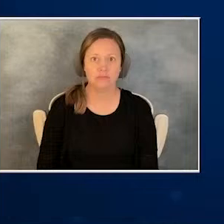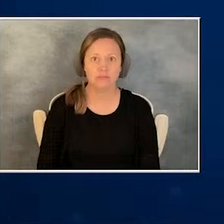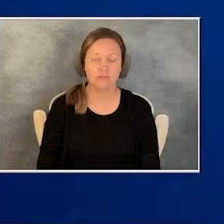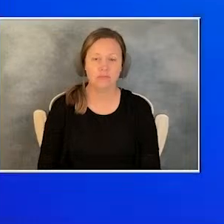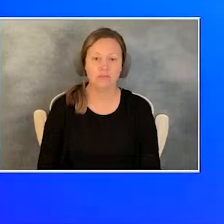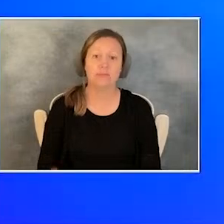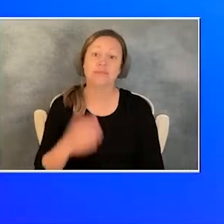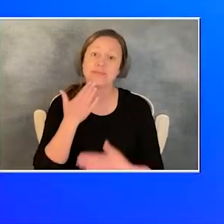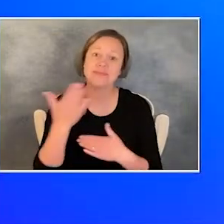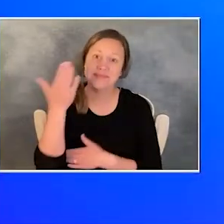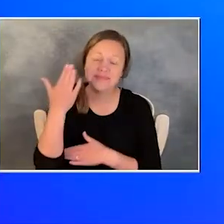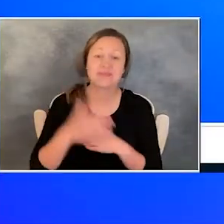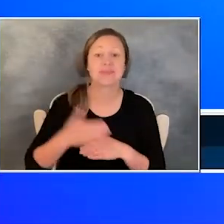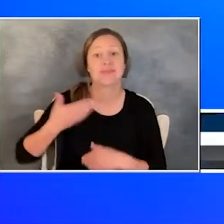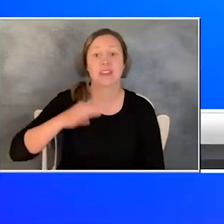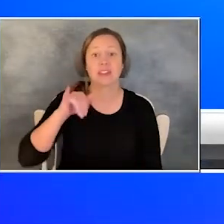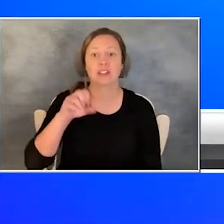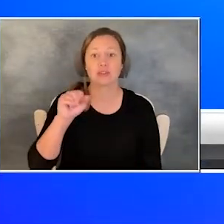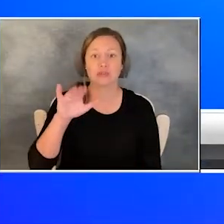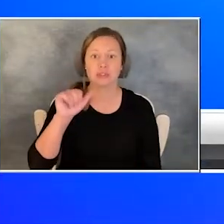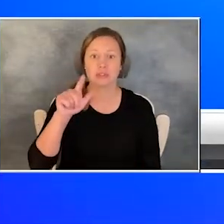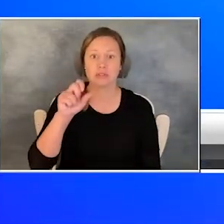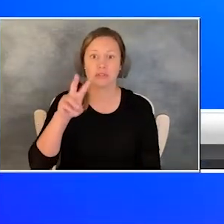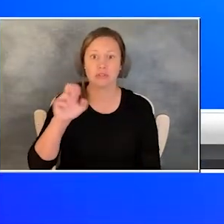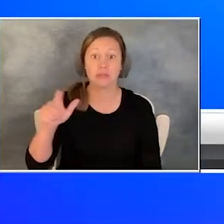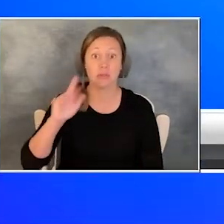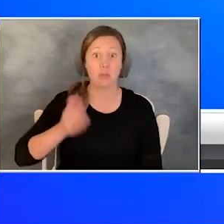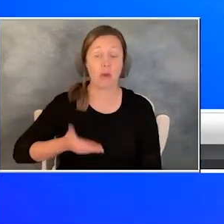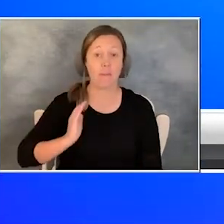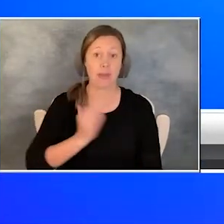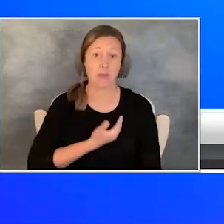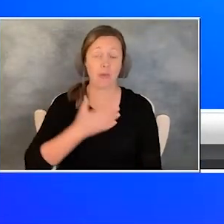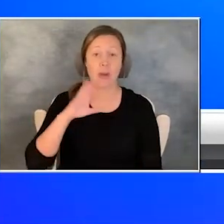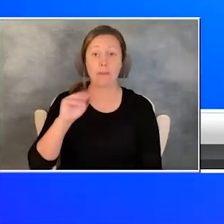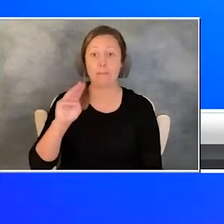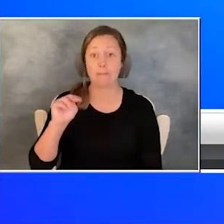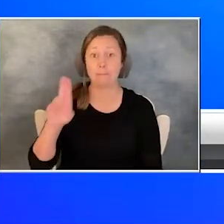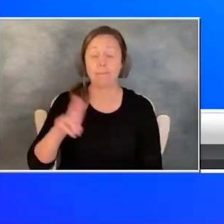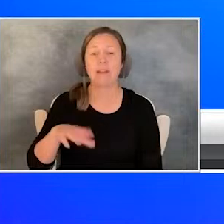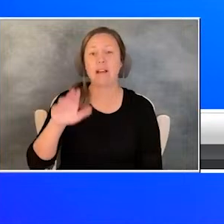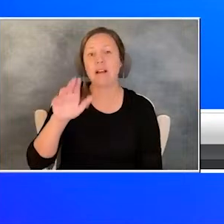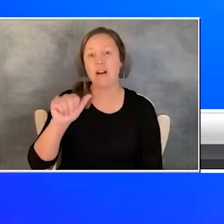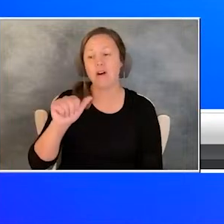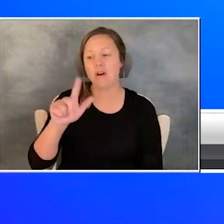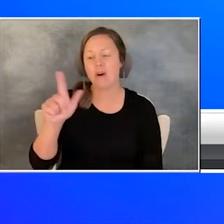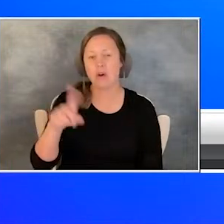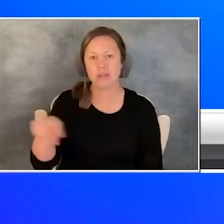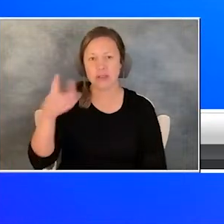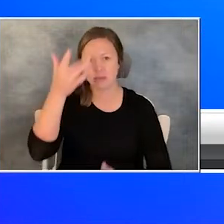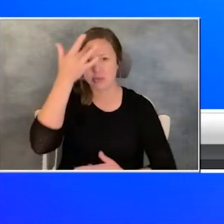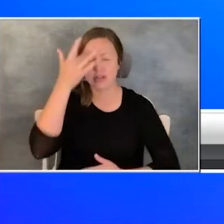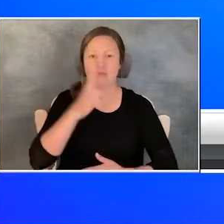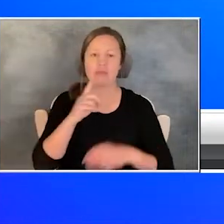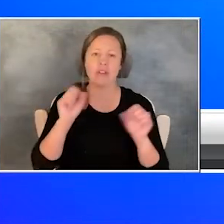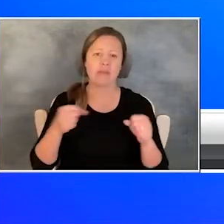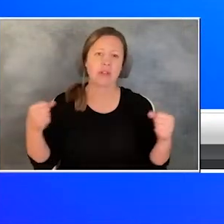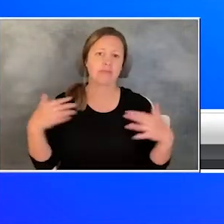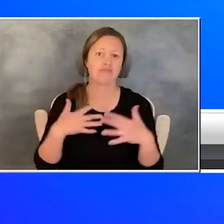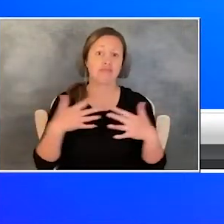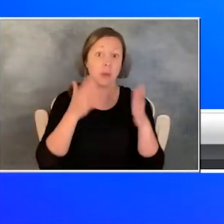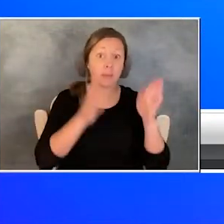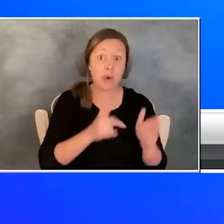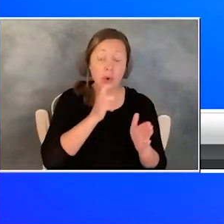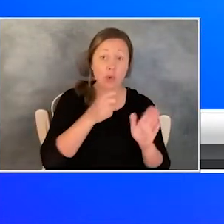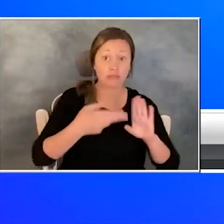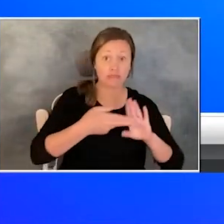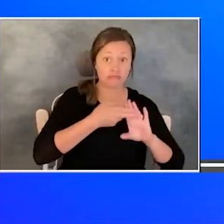Good morning. I'm Jessica Lovell, and welcome to the Morning Medical Update. Alzheimer's disease can be terrifying for the person diagnosed, but